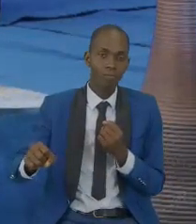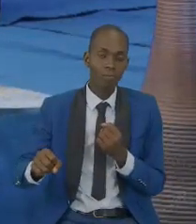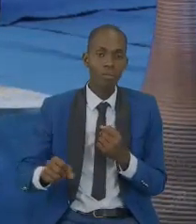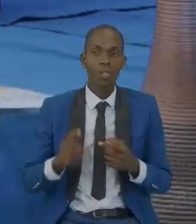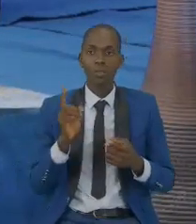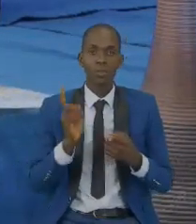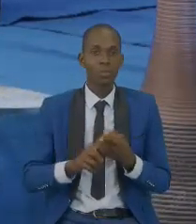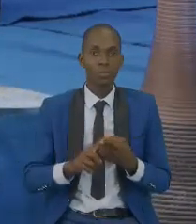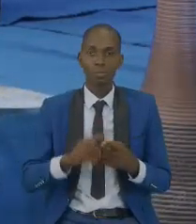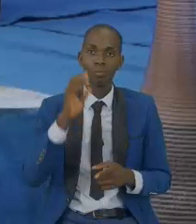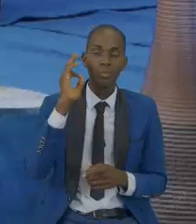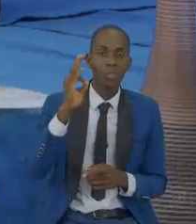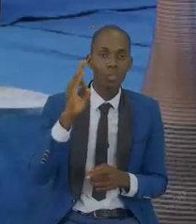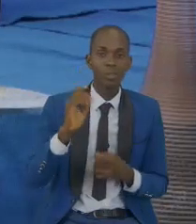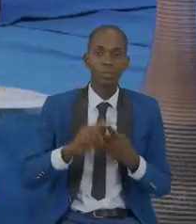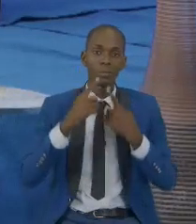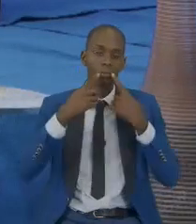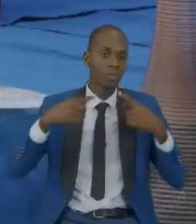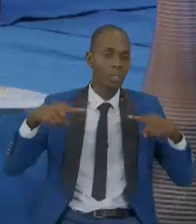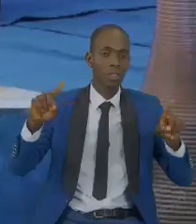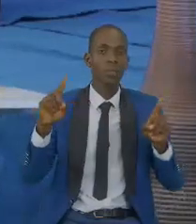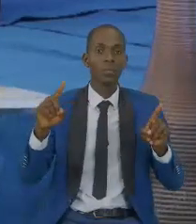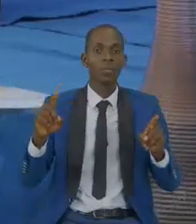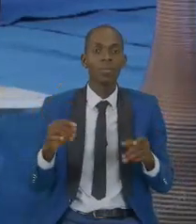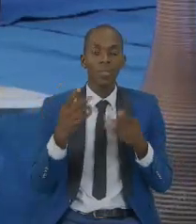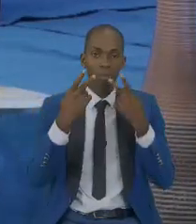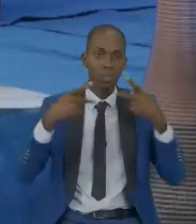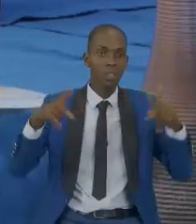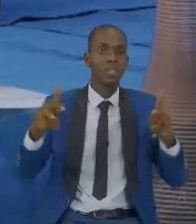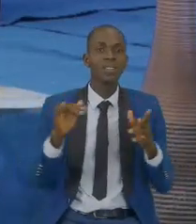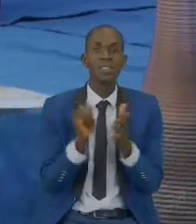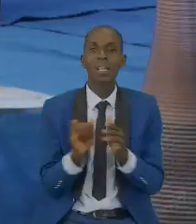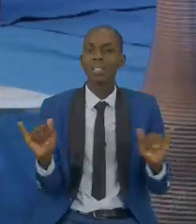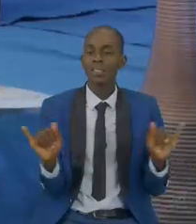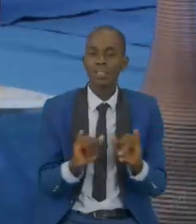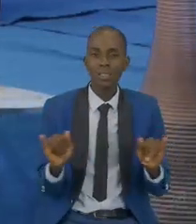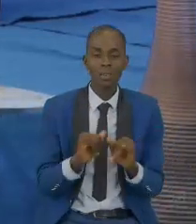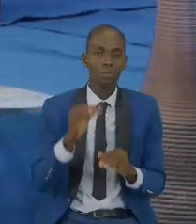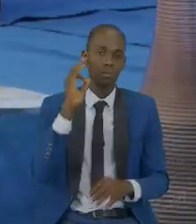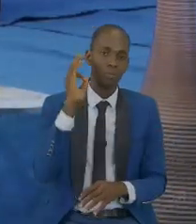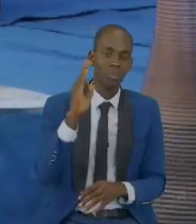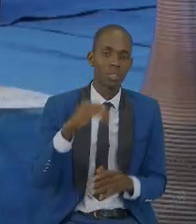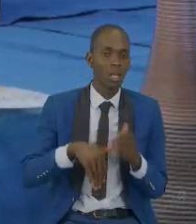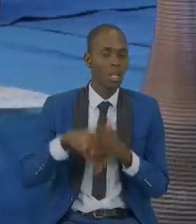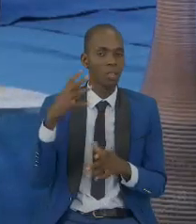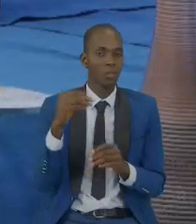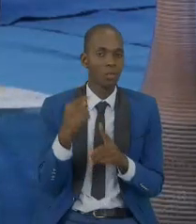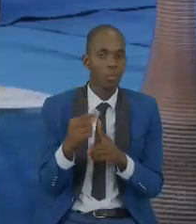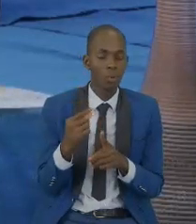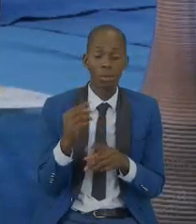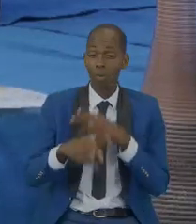to proclaim, to declare that same message out of the world, out of